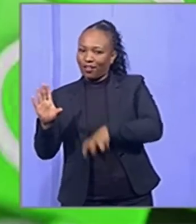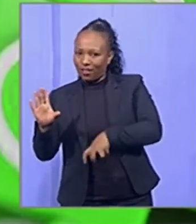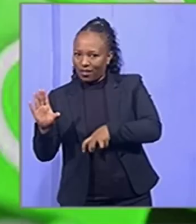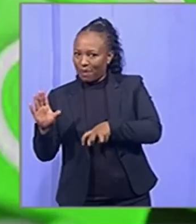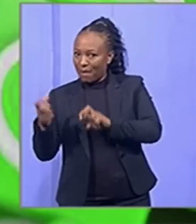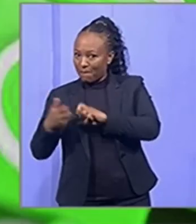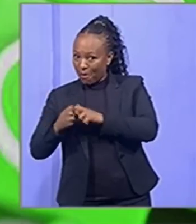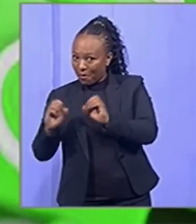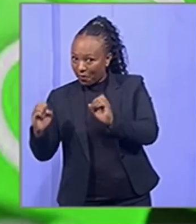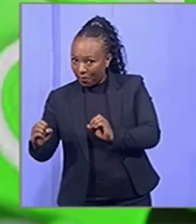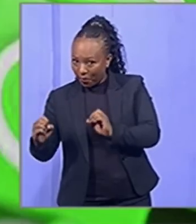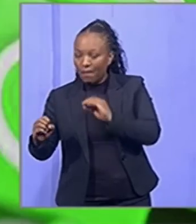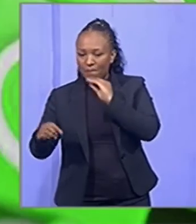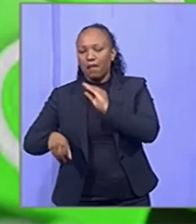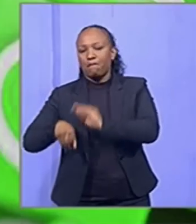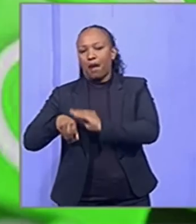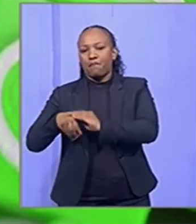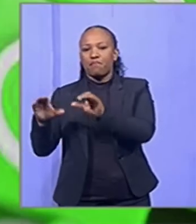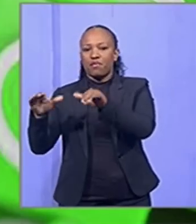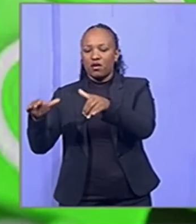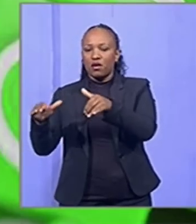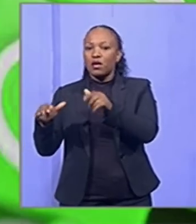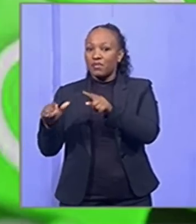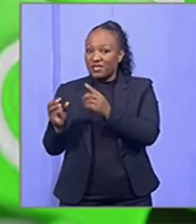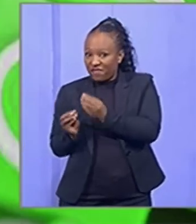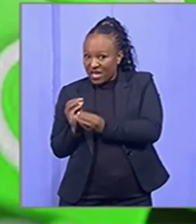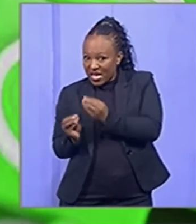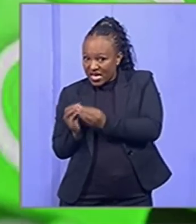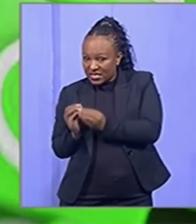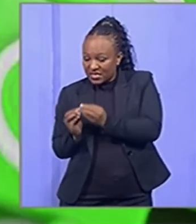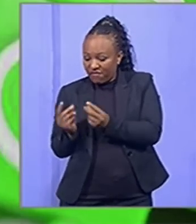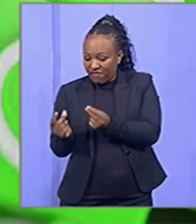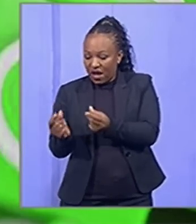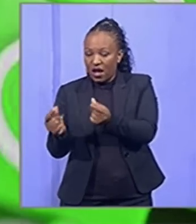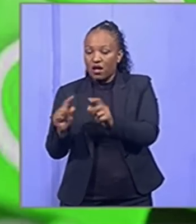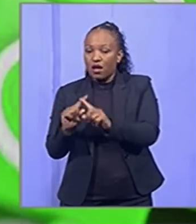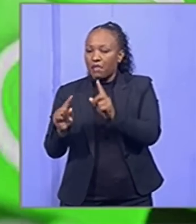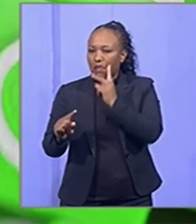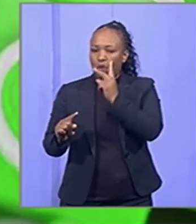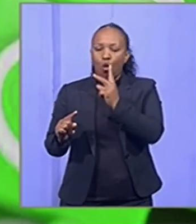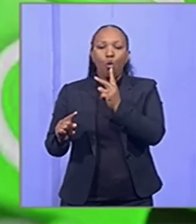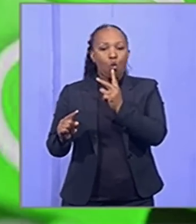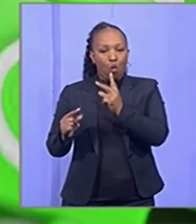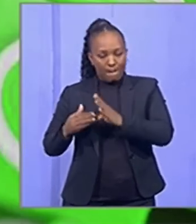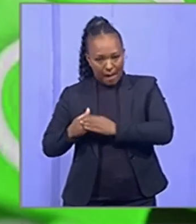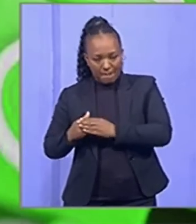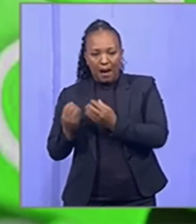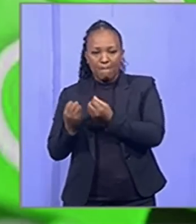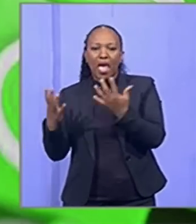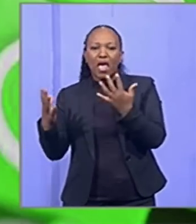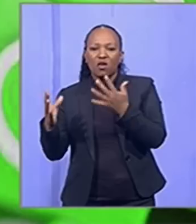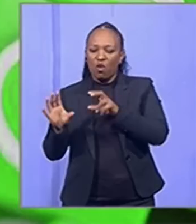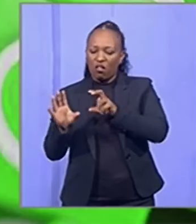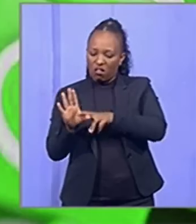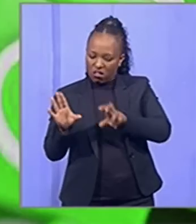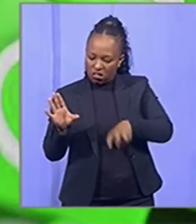mollo o tjhang e bang ba sa lokisi ka pelenyana ke bona hantle hore ho tla ba le di-member tse ding tse tla